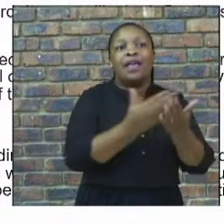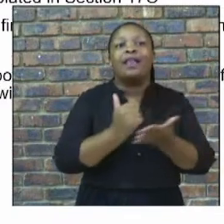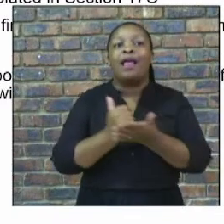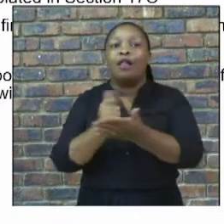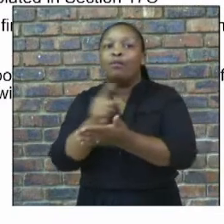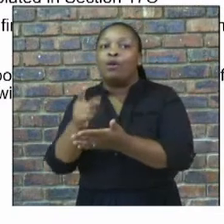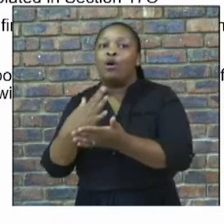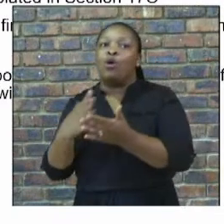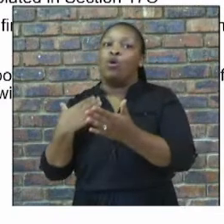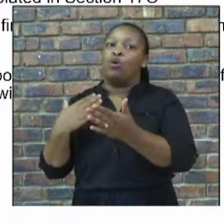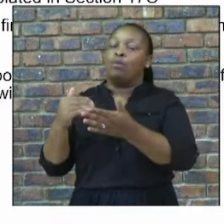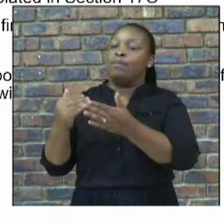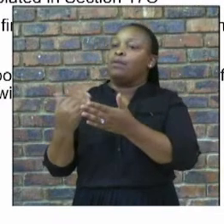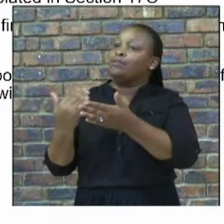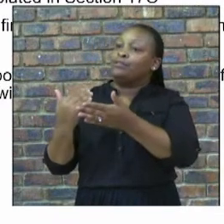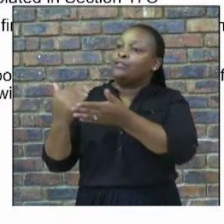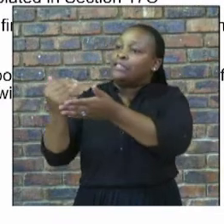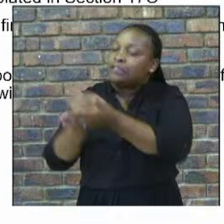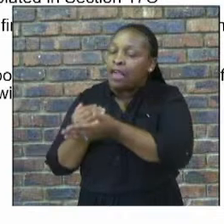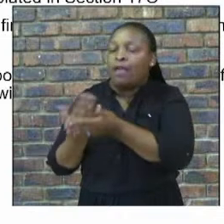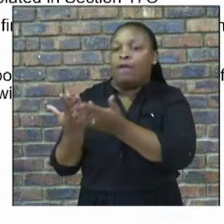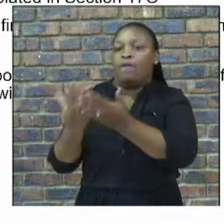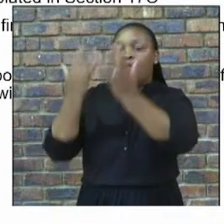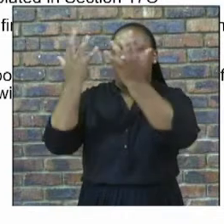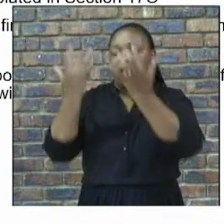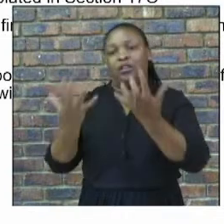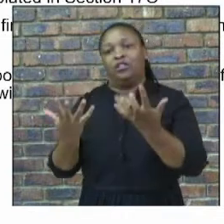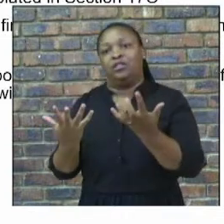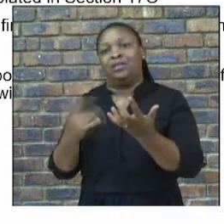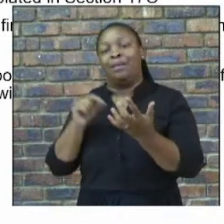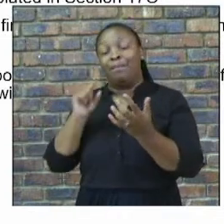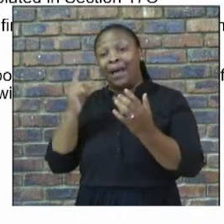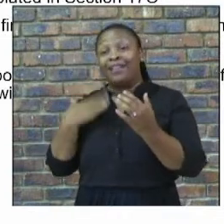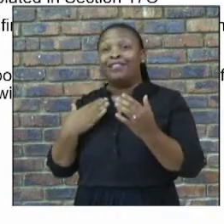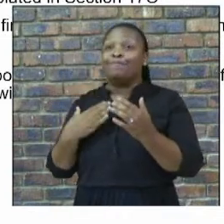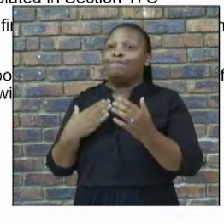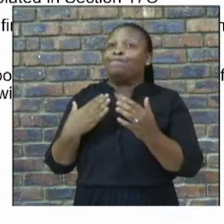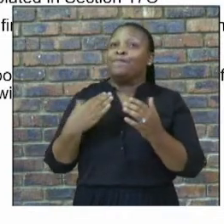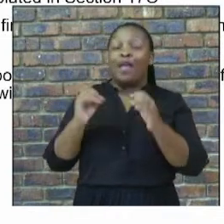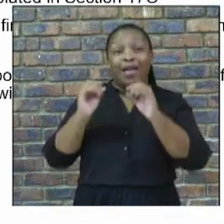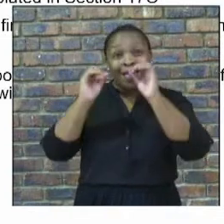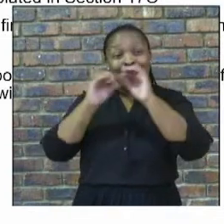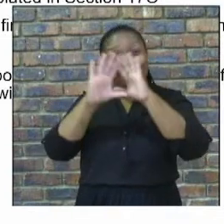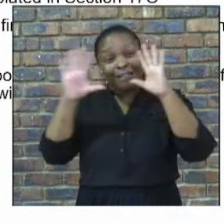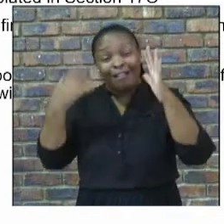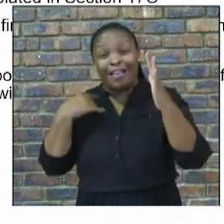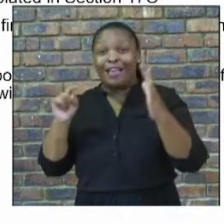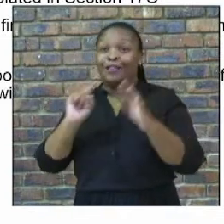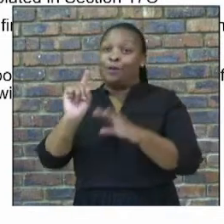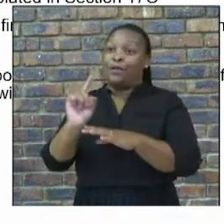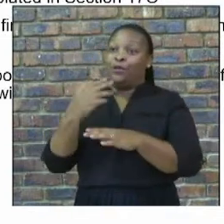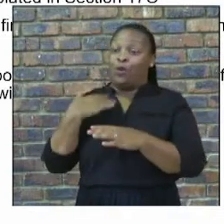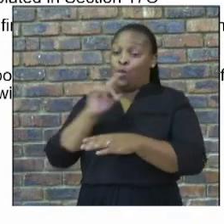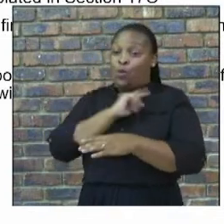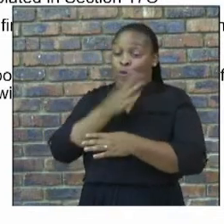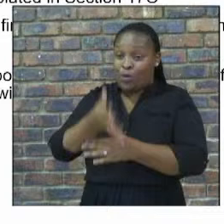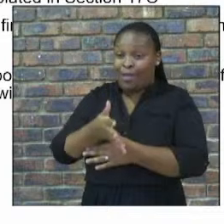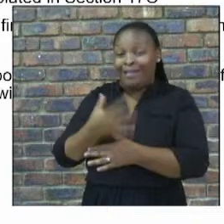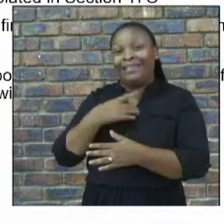go supporta the business tse re nang le tsona tse re nyako di agang as setšhaba. Ke a leboga